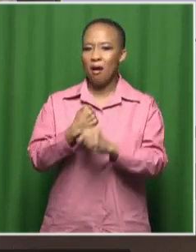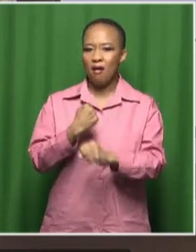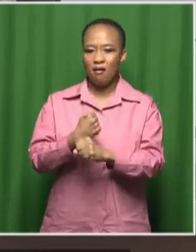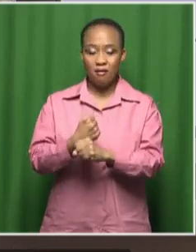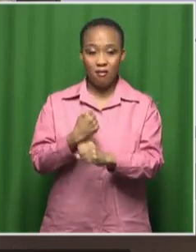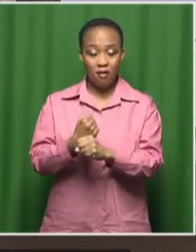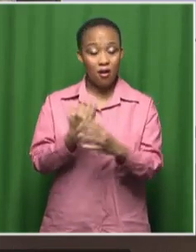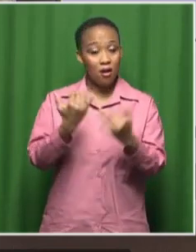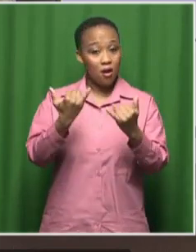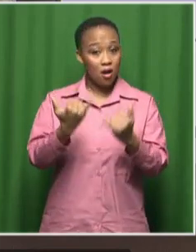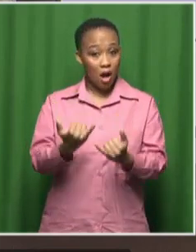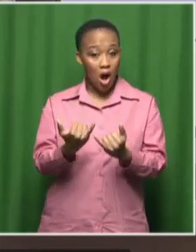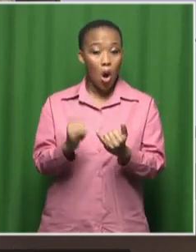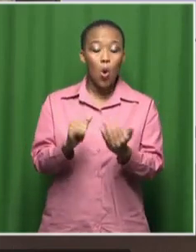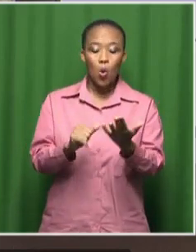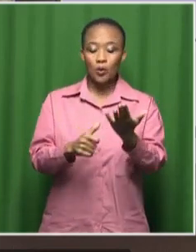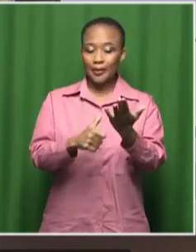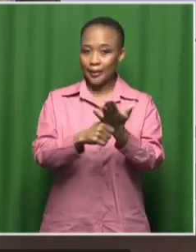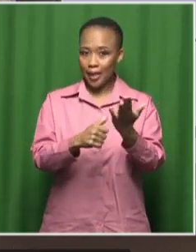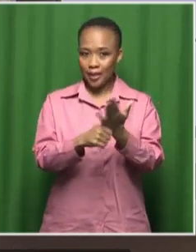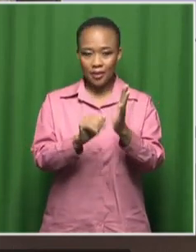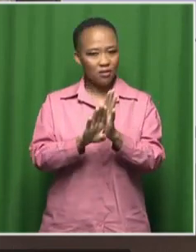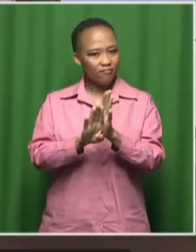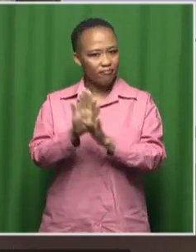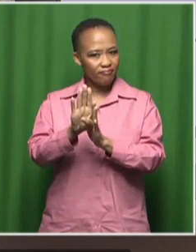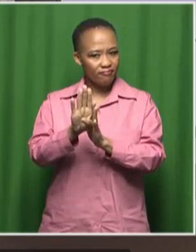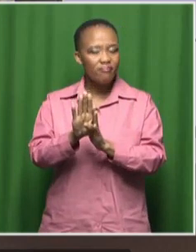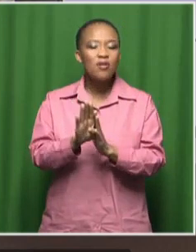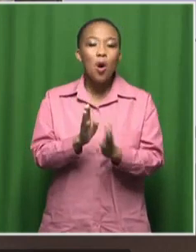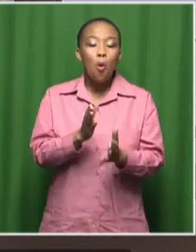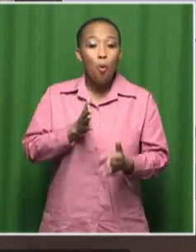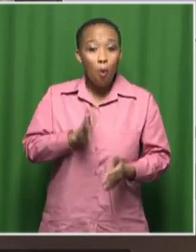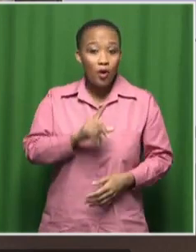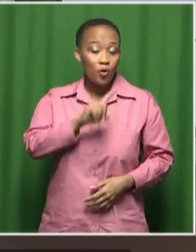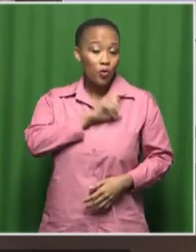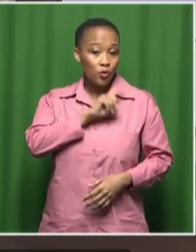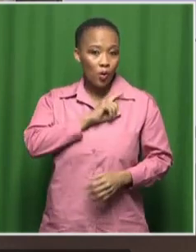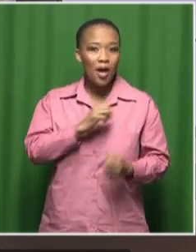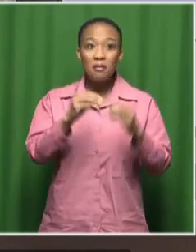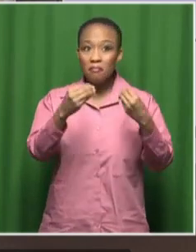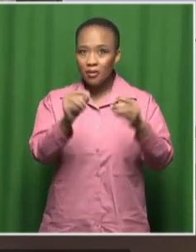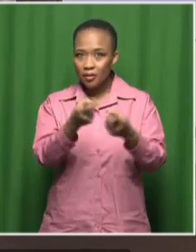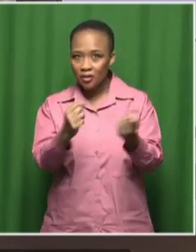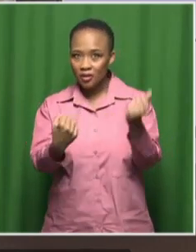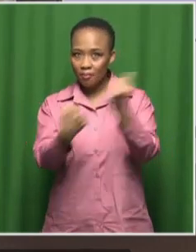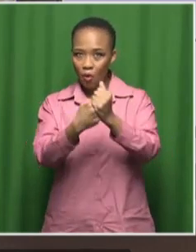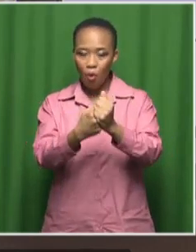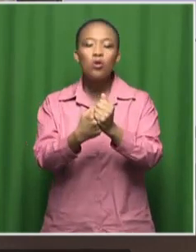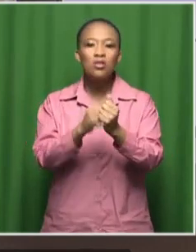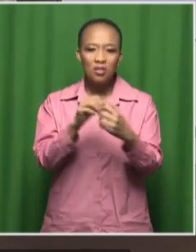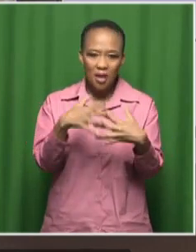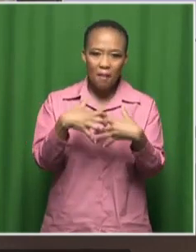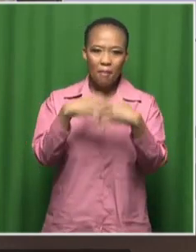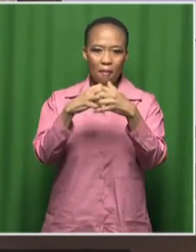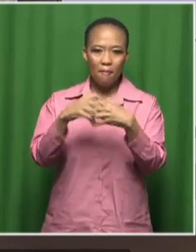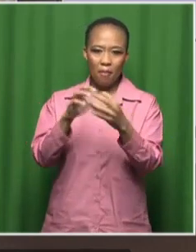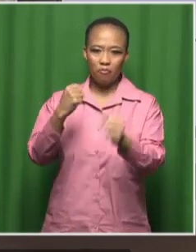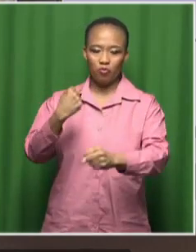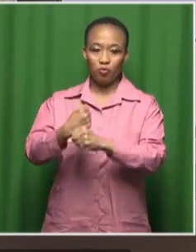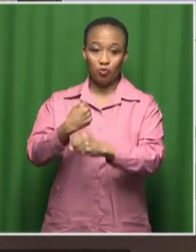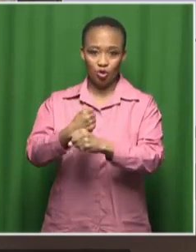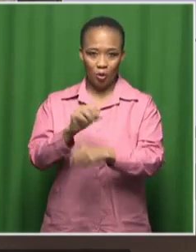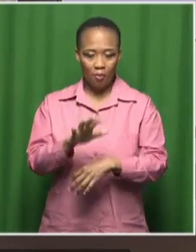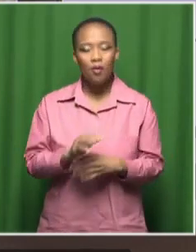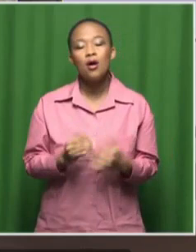employment tax incentive to help businesses create jobs. Now, it also supports car manufacturers with the Automotive Production